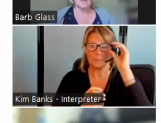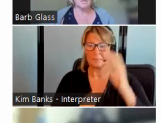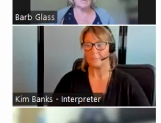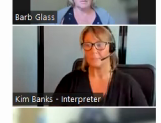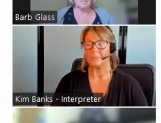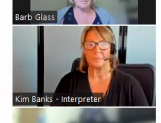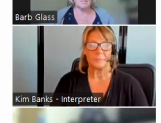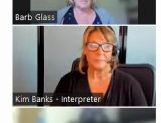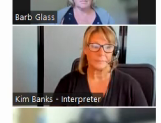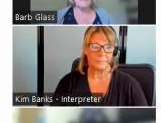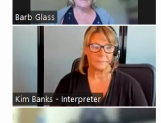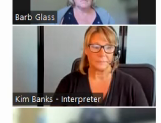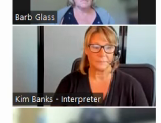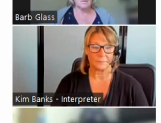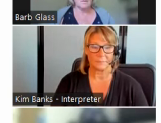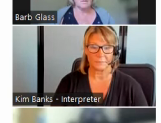Great, thank you, Robin.